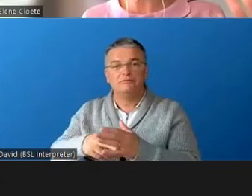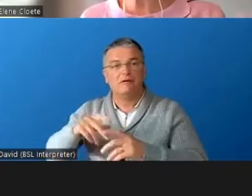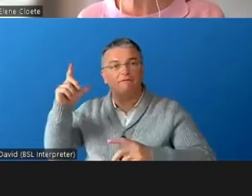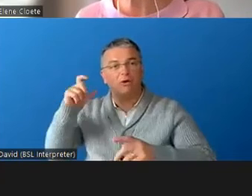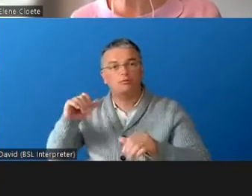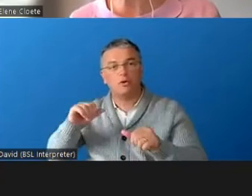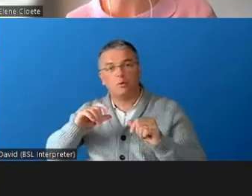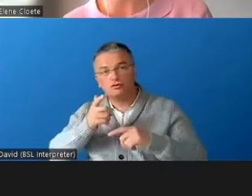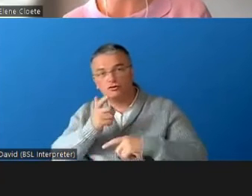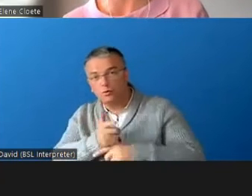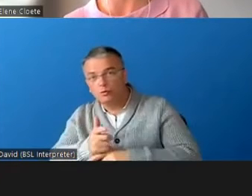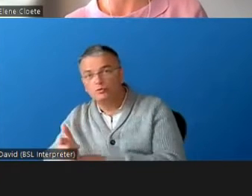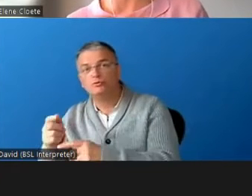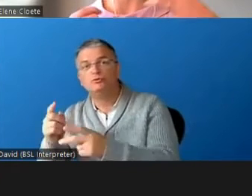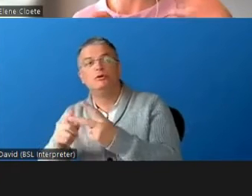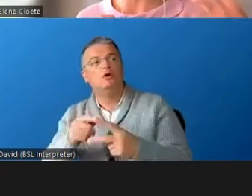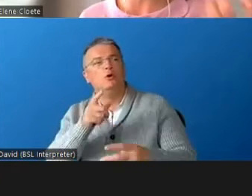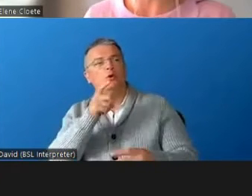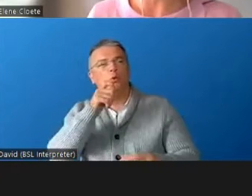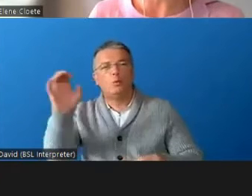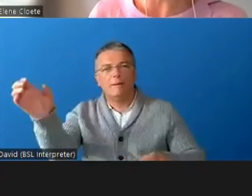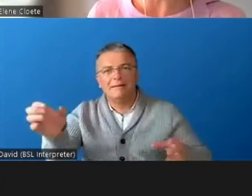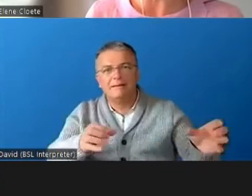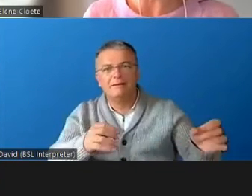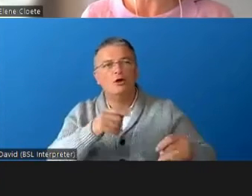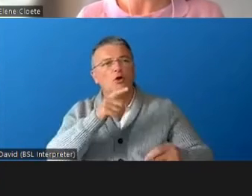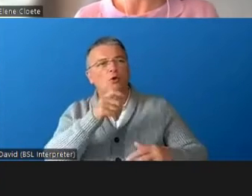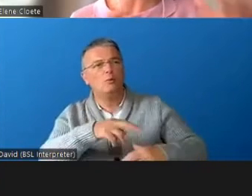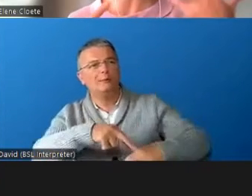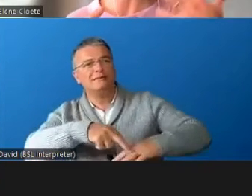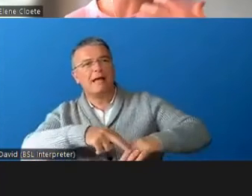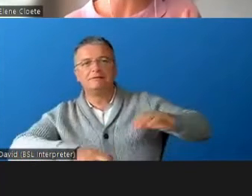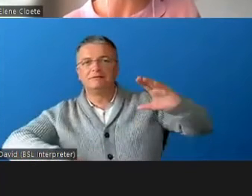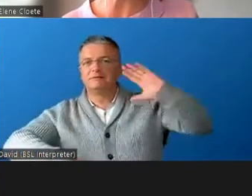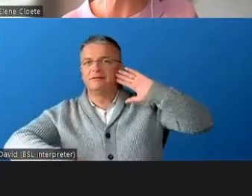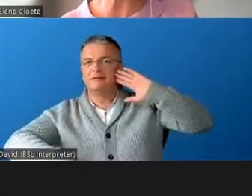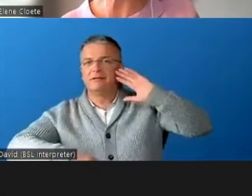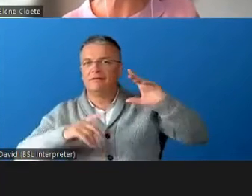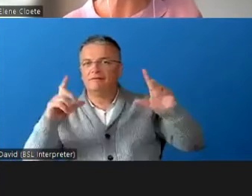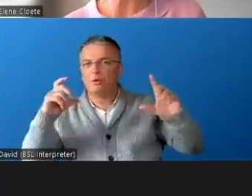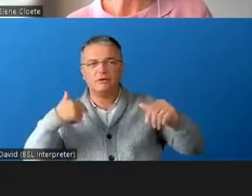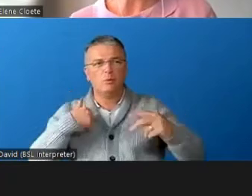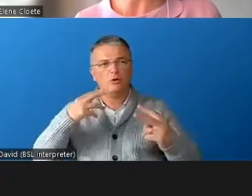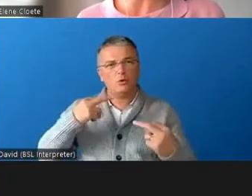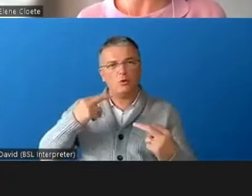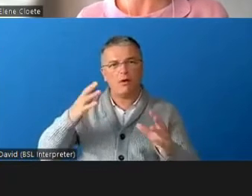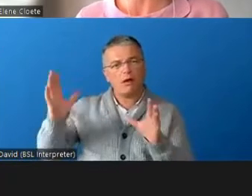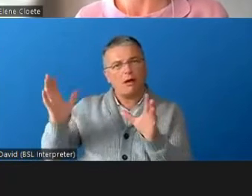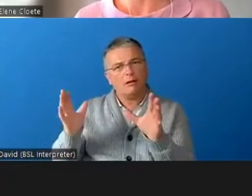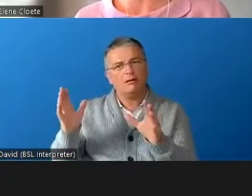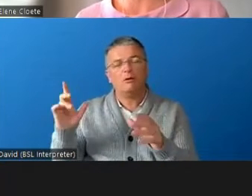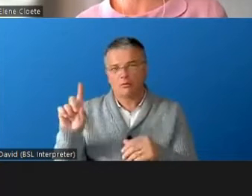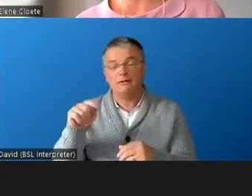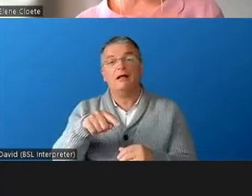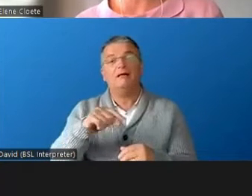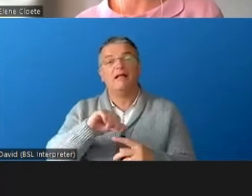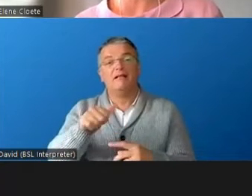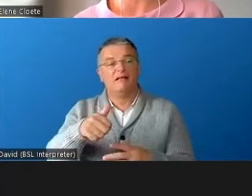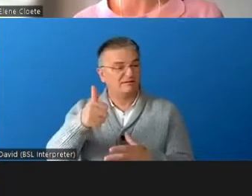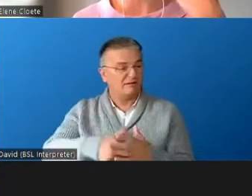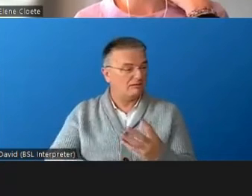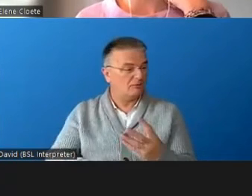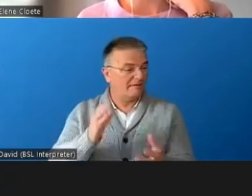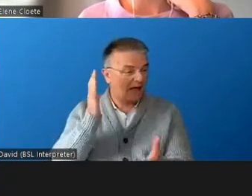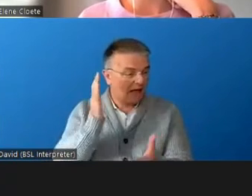will participate in the shoot, who's going to stage the photos, what would the photos look like. And then they started with the actual